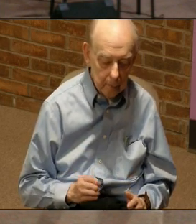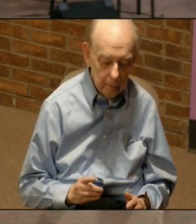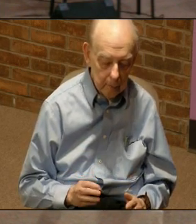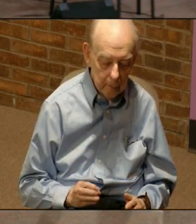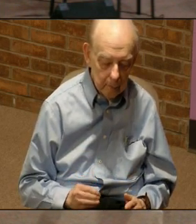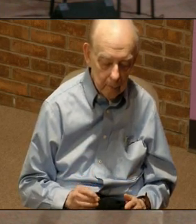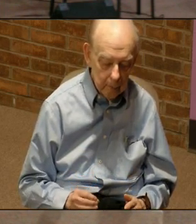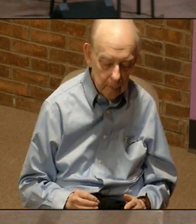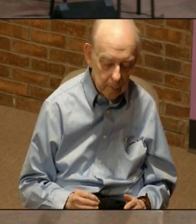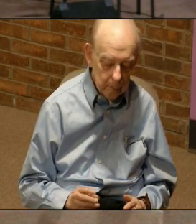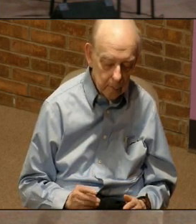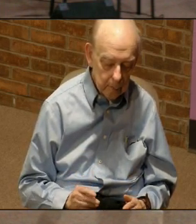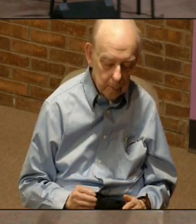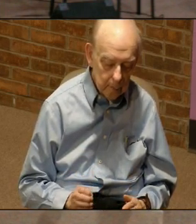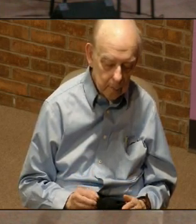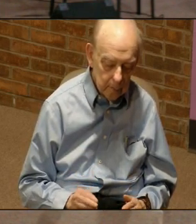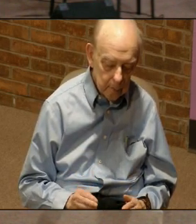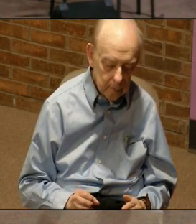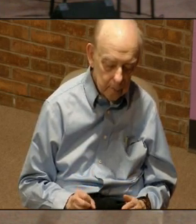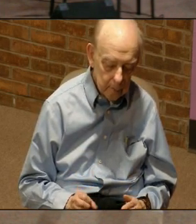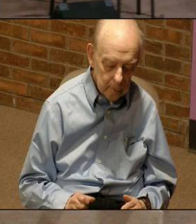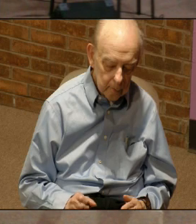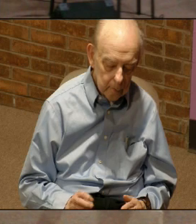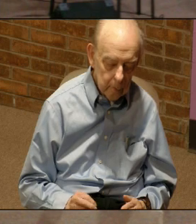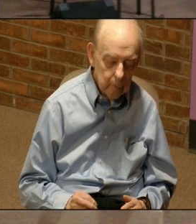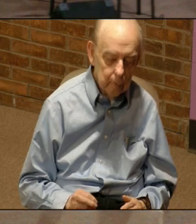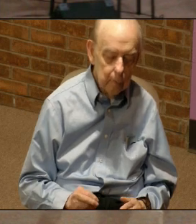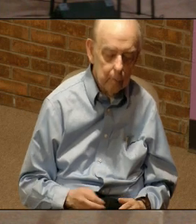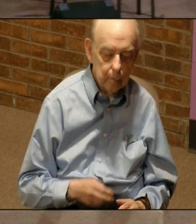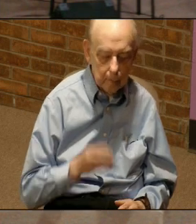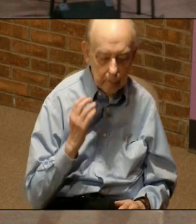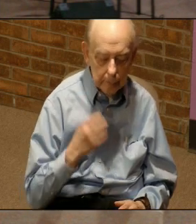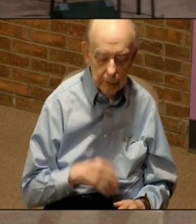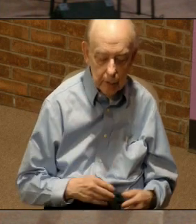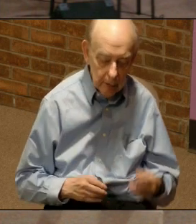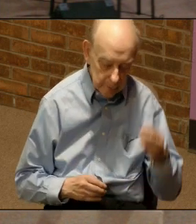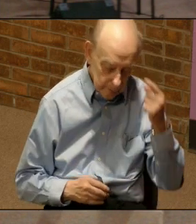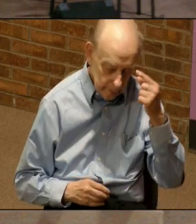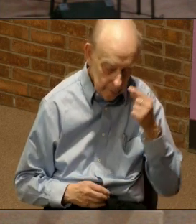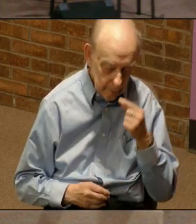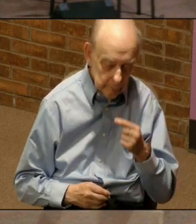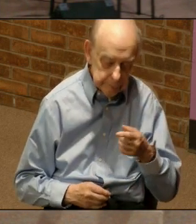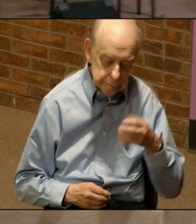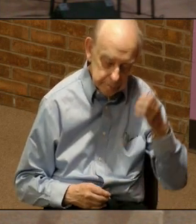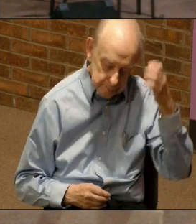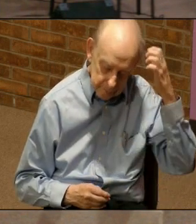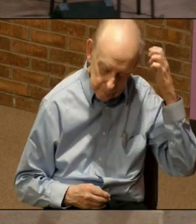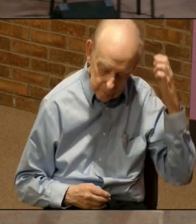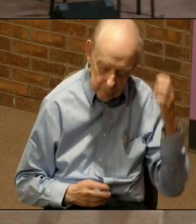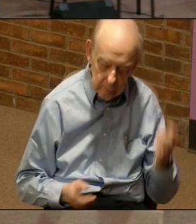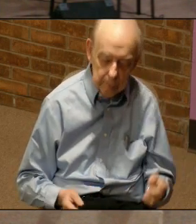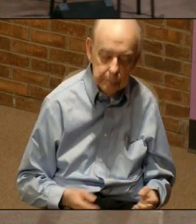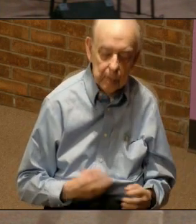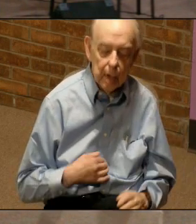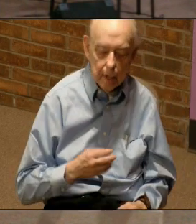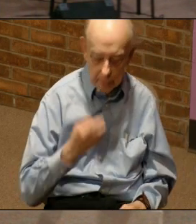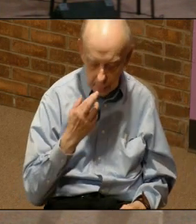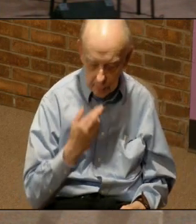Medo-Persian Empire. Then there was the Greek Empire. And finally, there was the